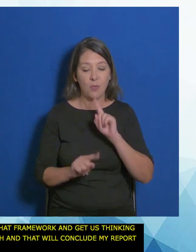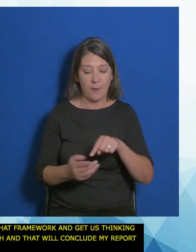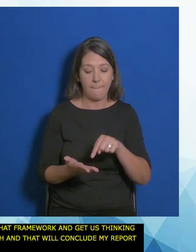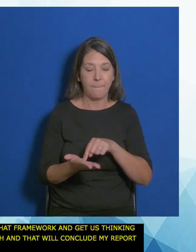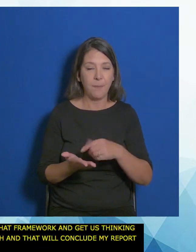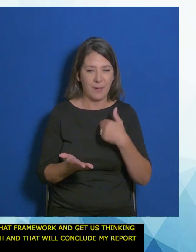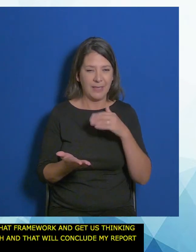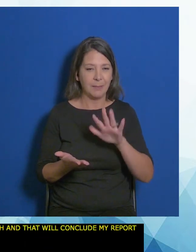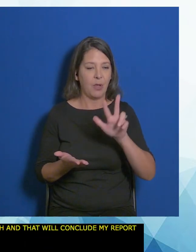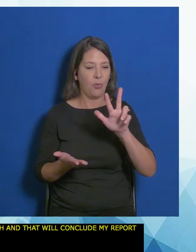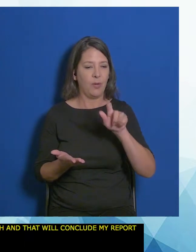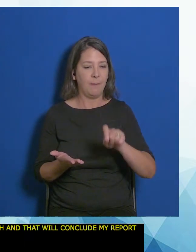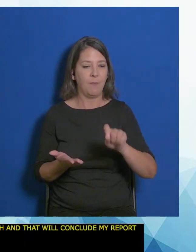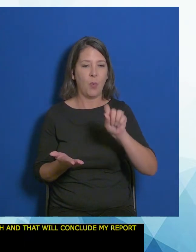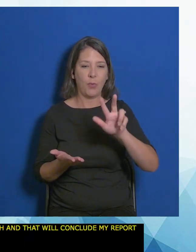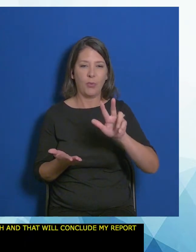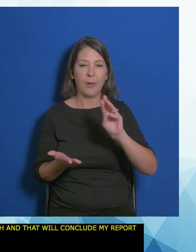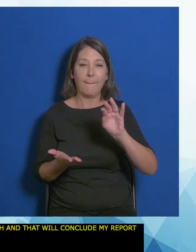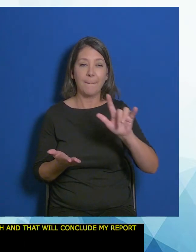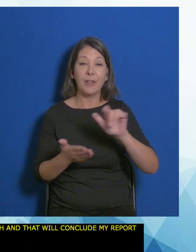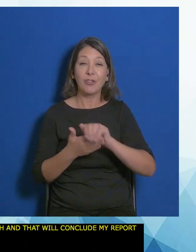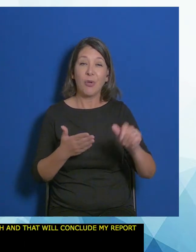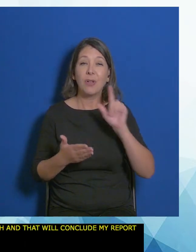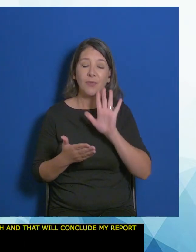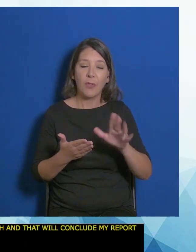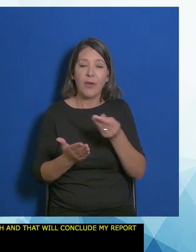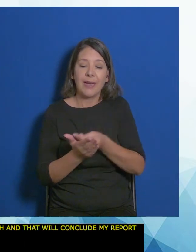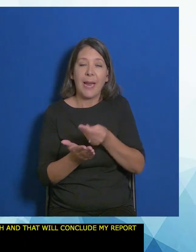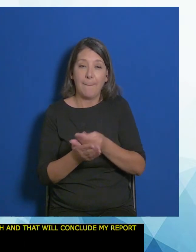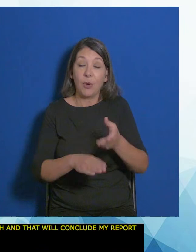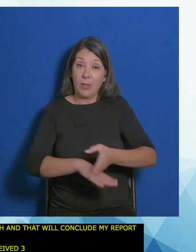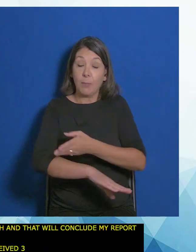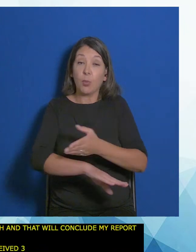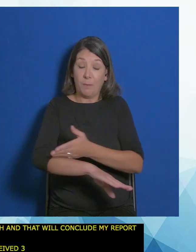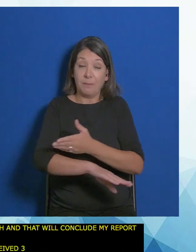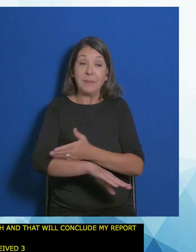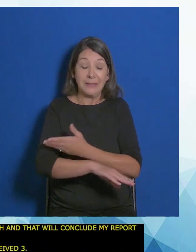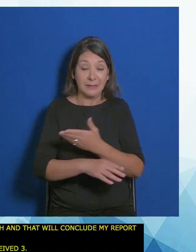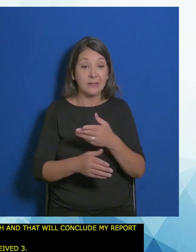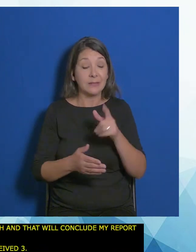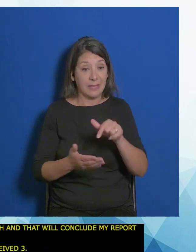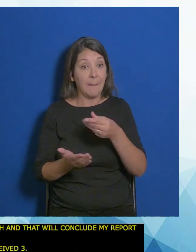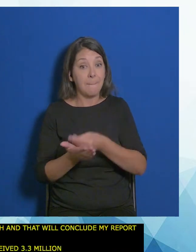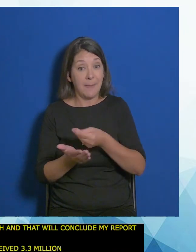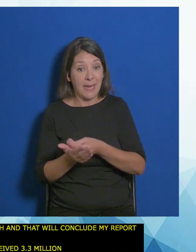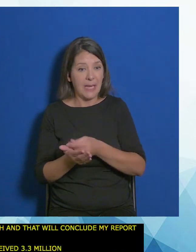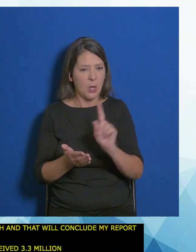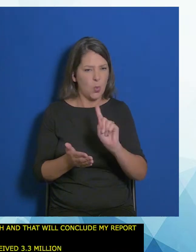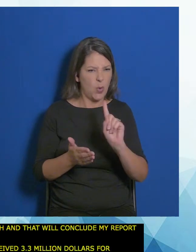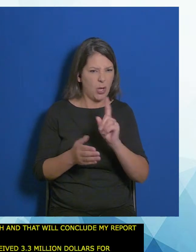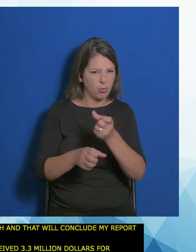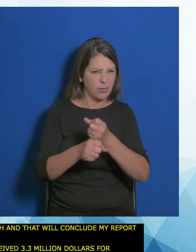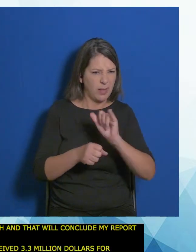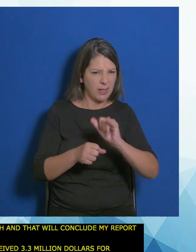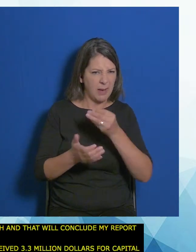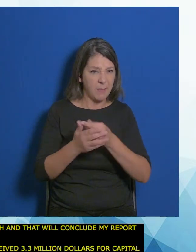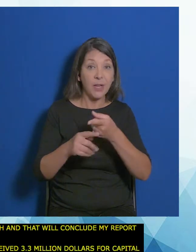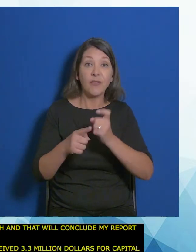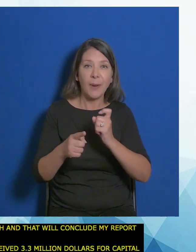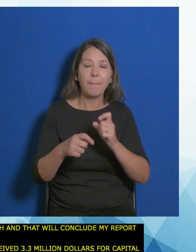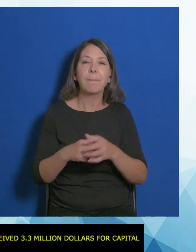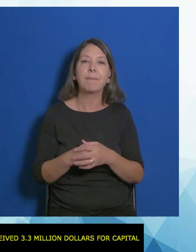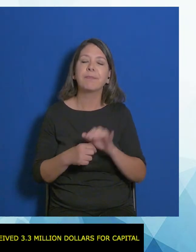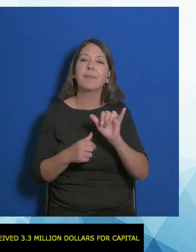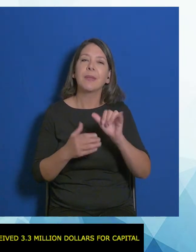about $3.3 million for some capital improvements. Where did that come from? That